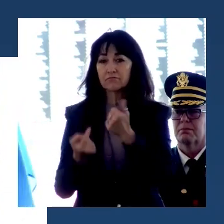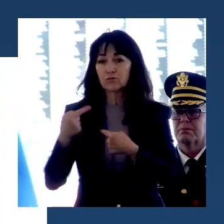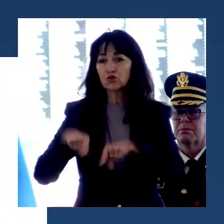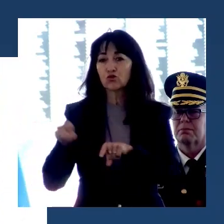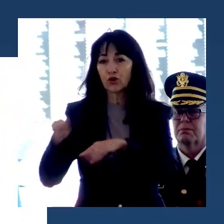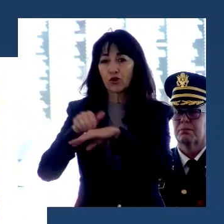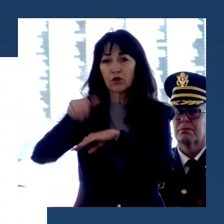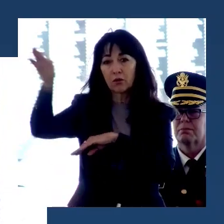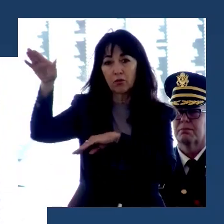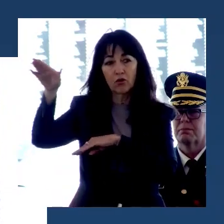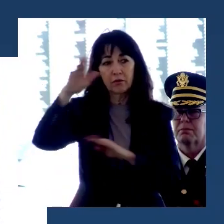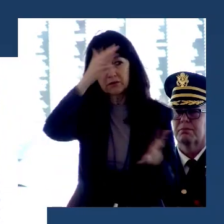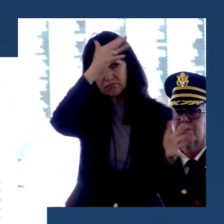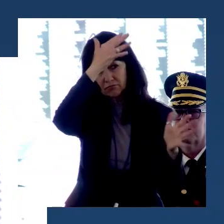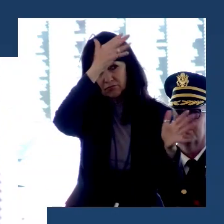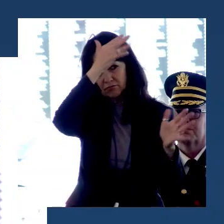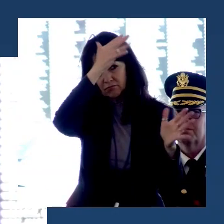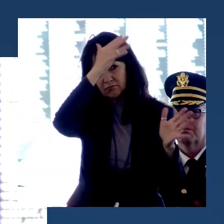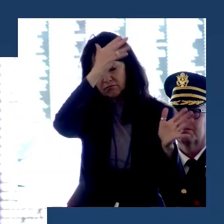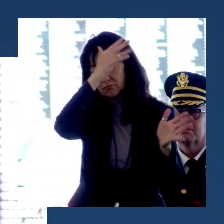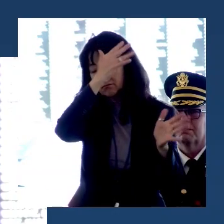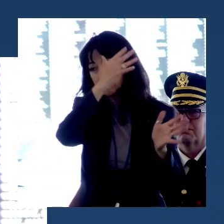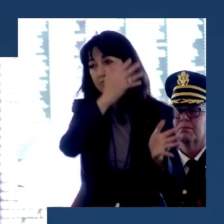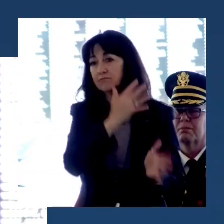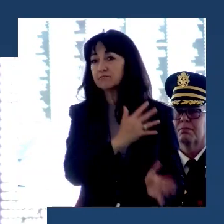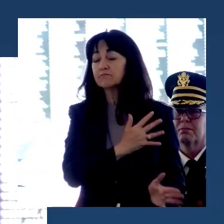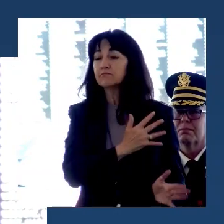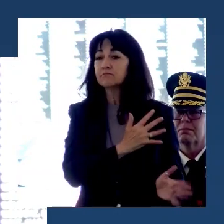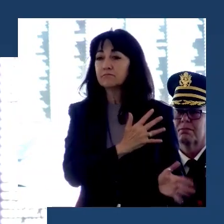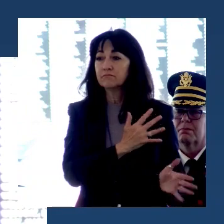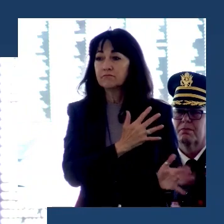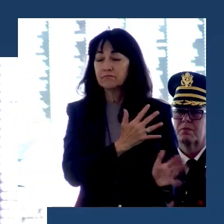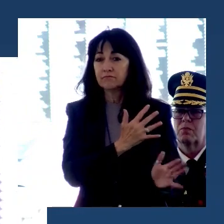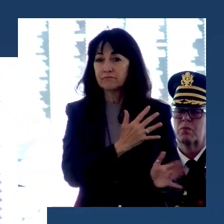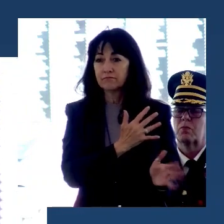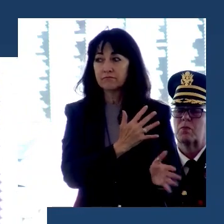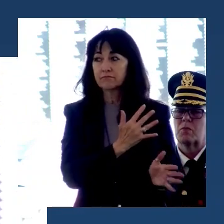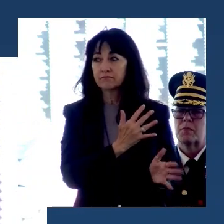deployment. She wrote,